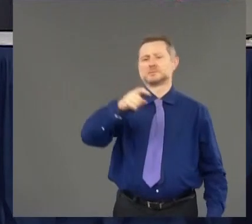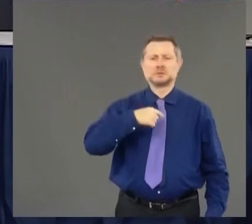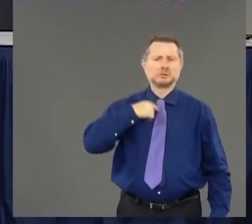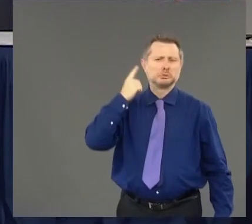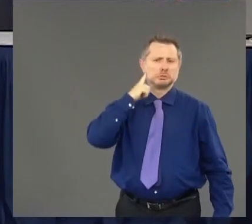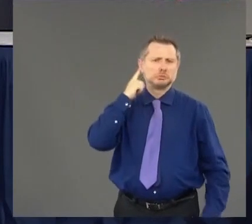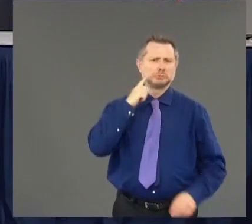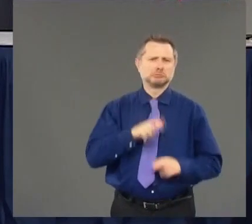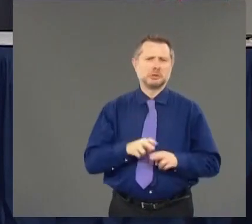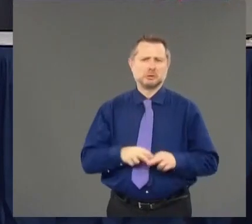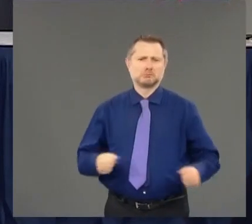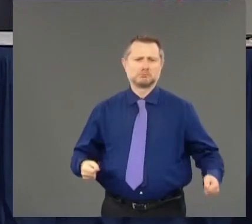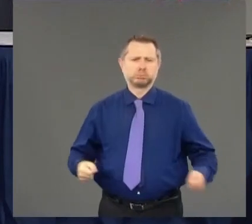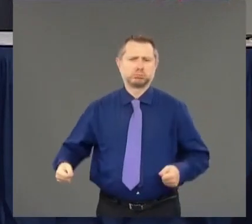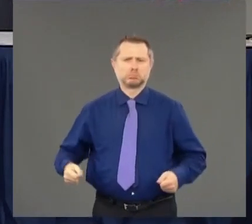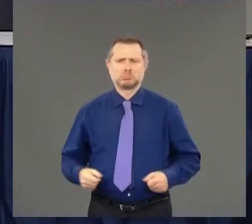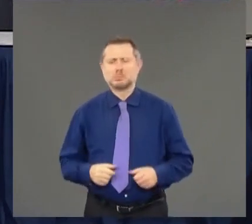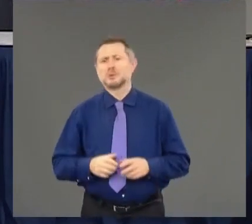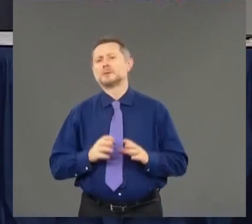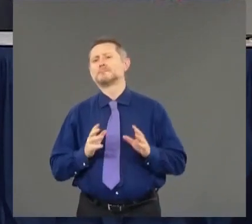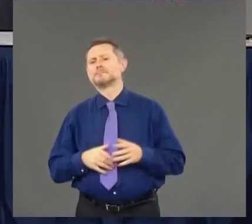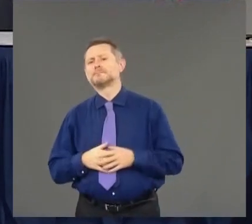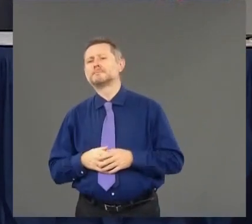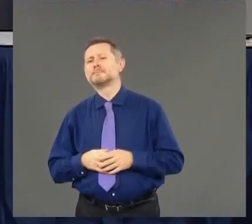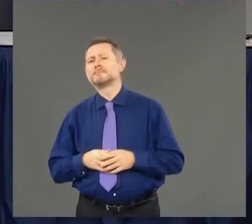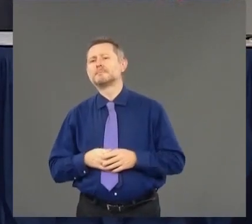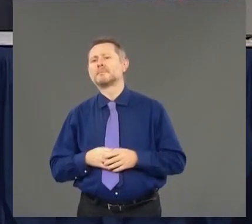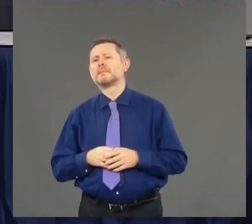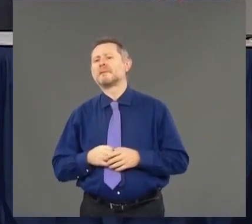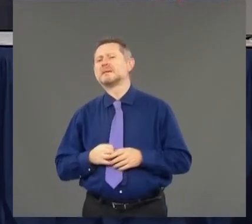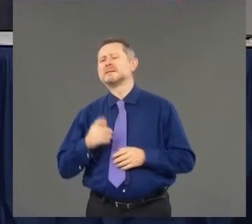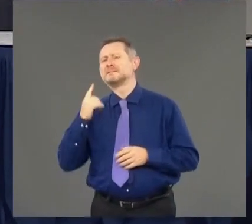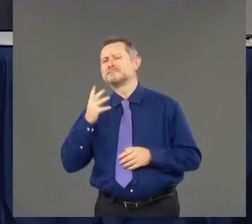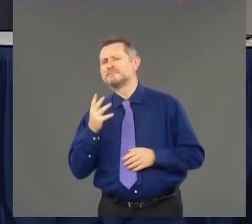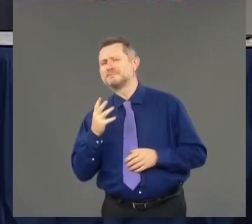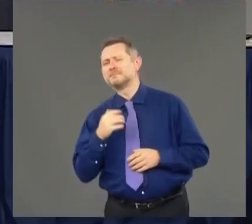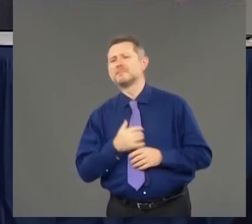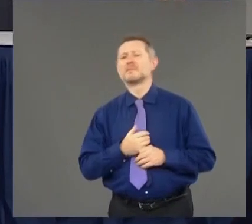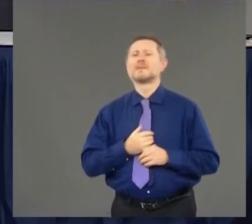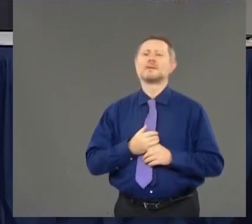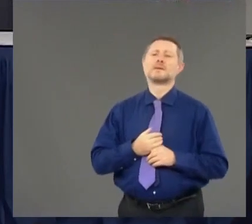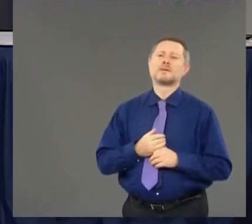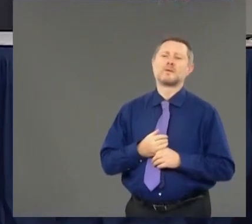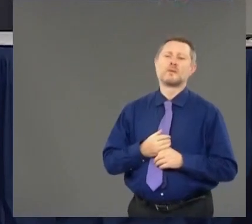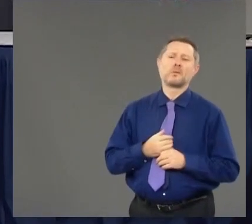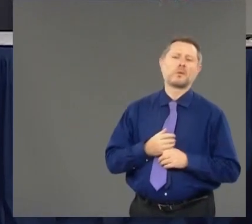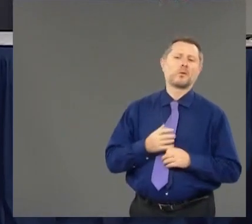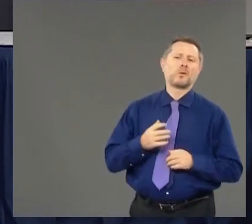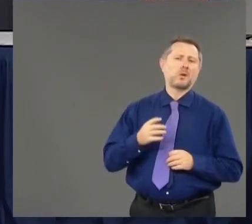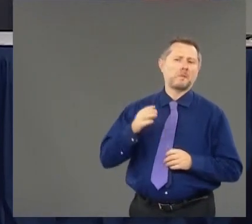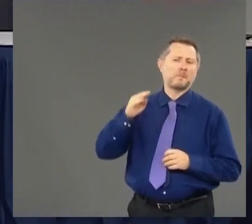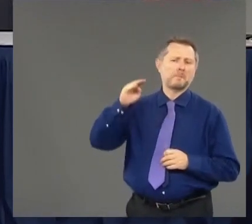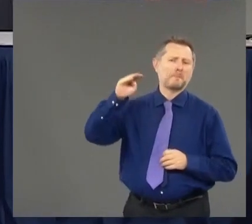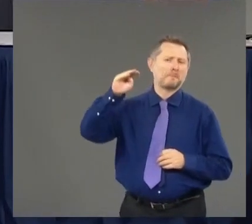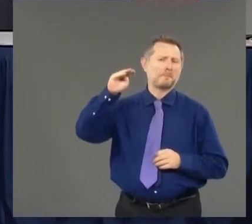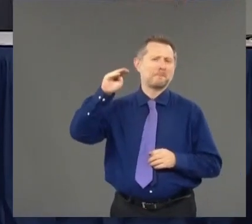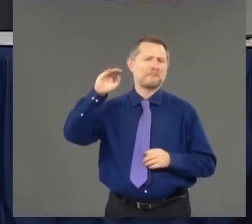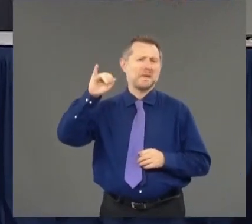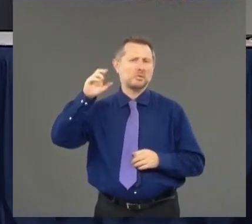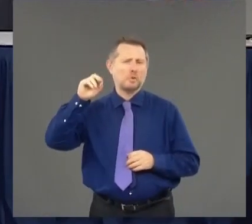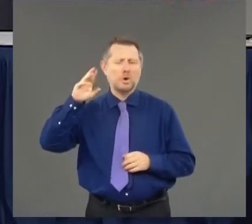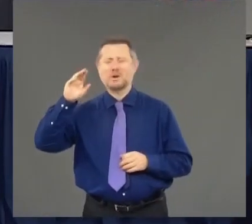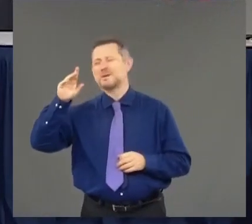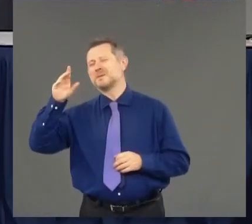My question is, will you help Mayor de Blasio? He's making a plea with you, with President Trump. We